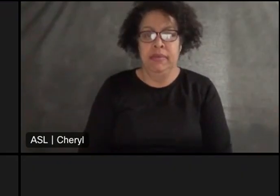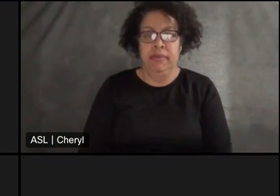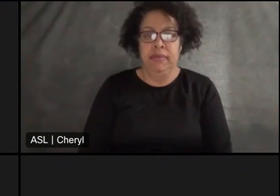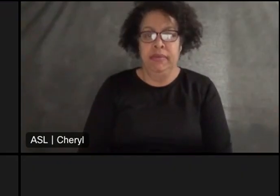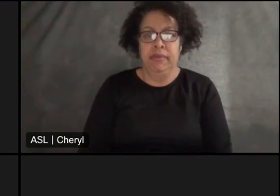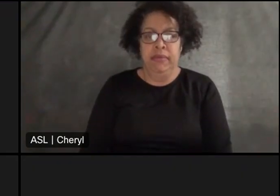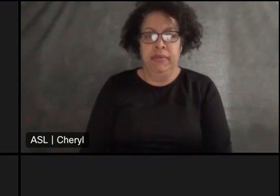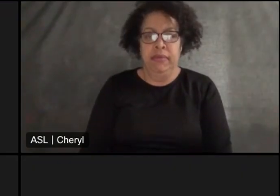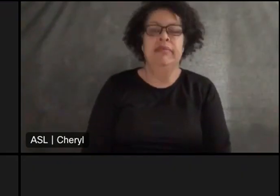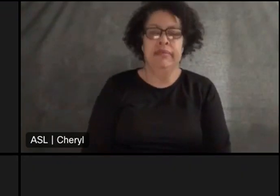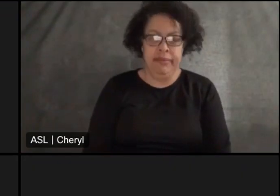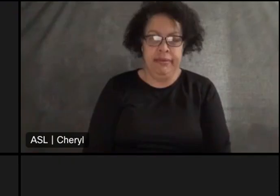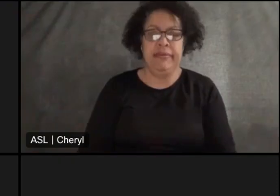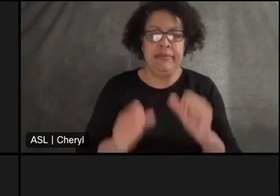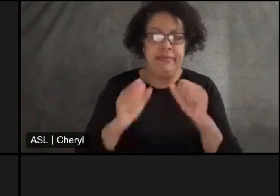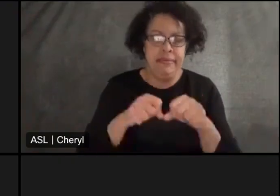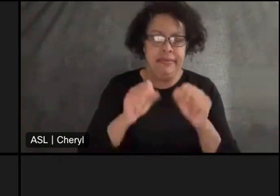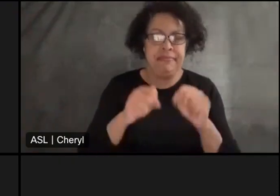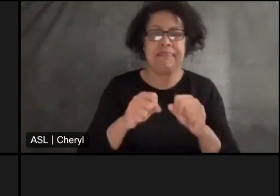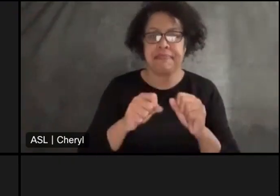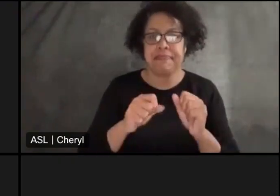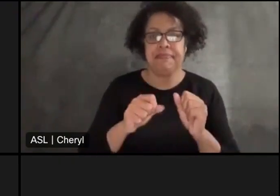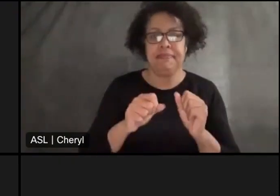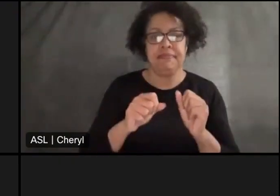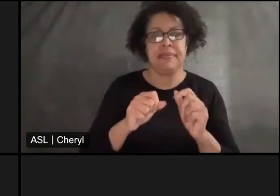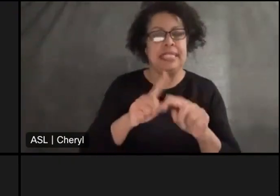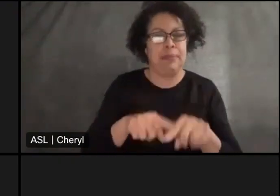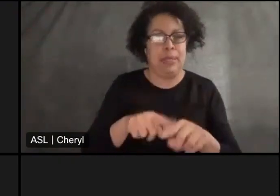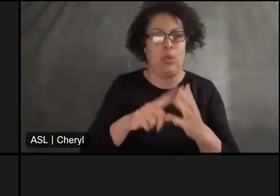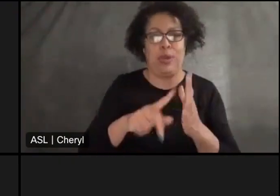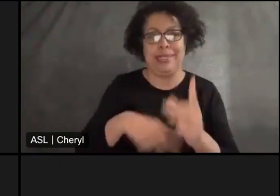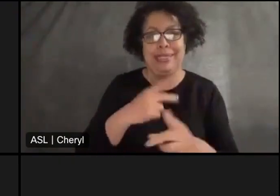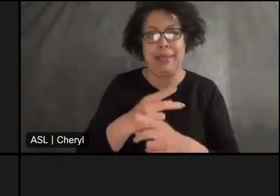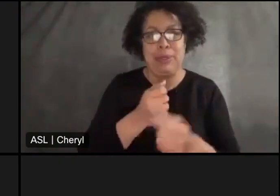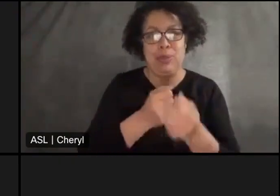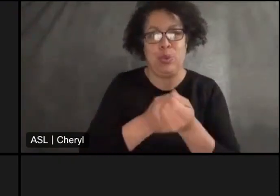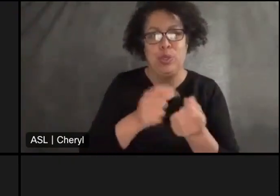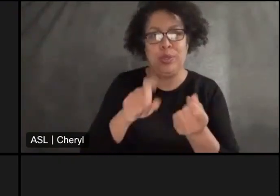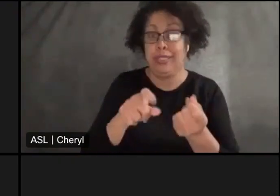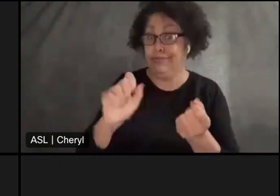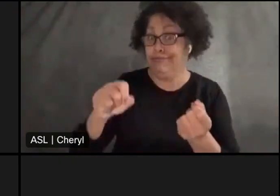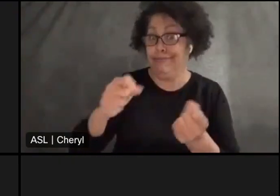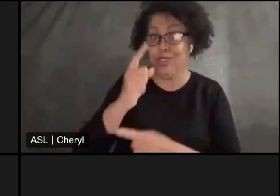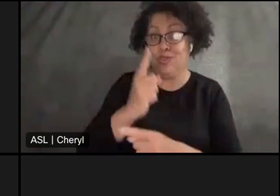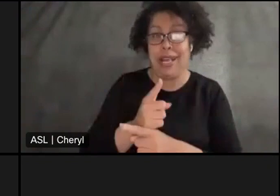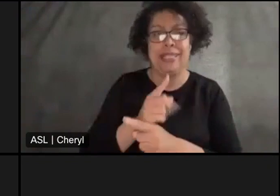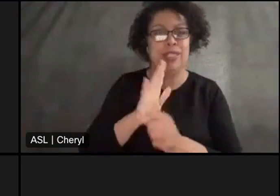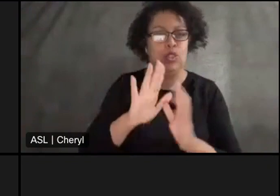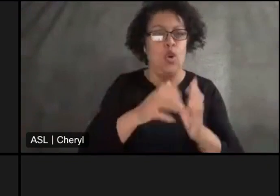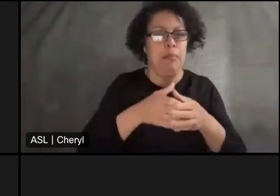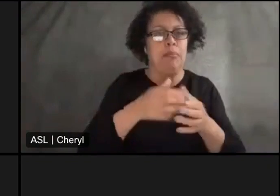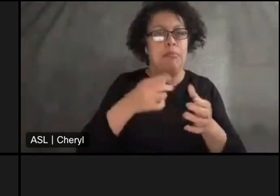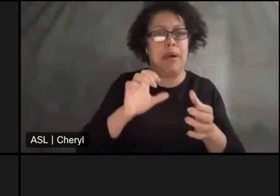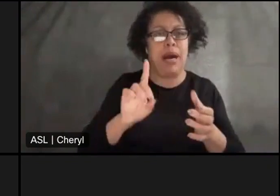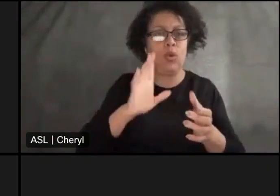Yeah, so having to do with what kind of support I need. Exactly. Your pods are going to look different in that way as well.